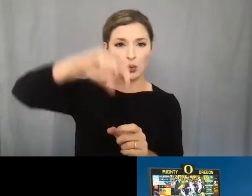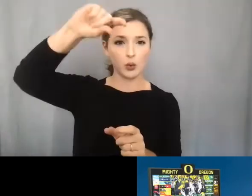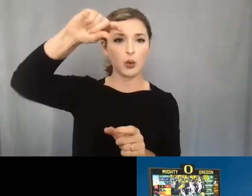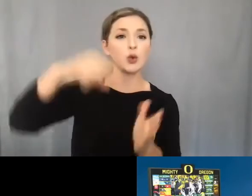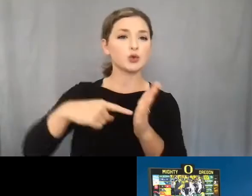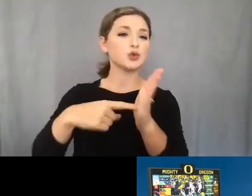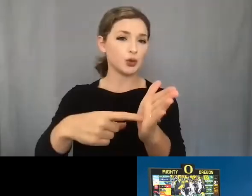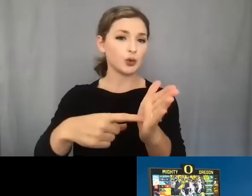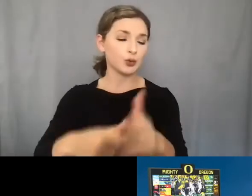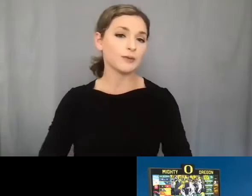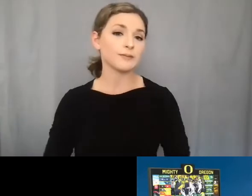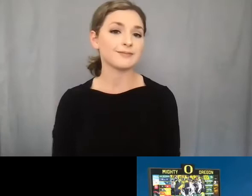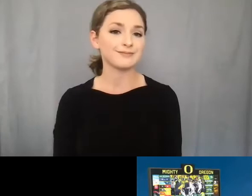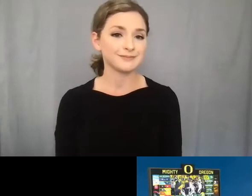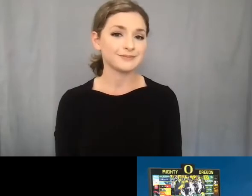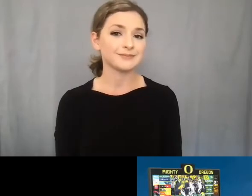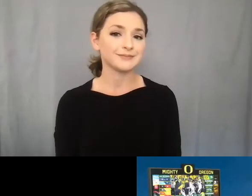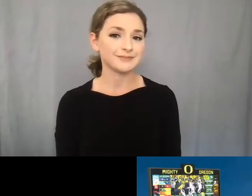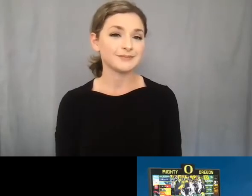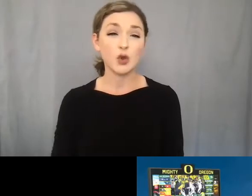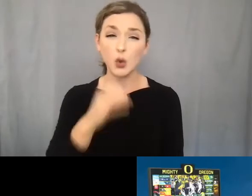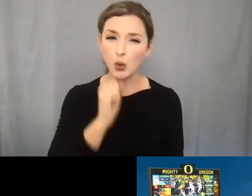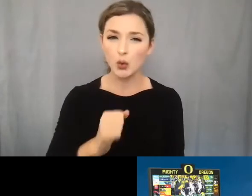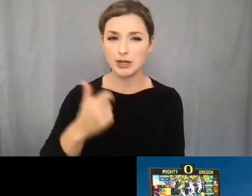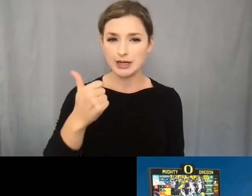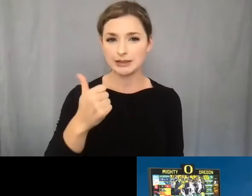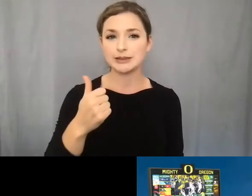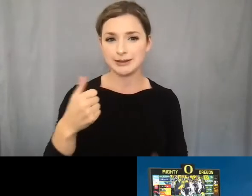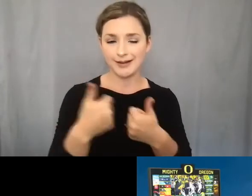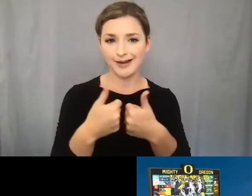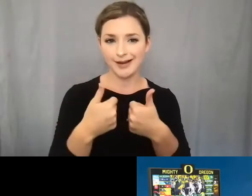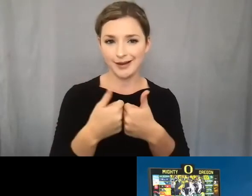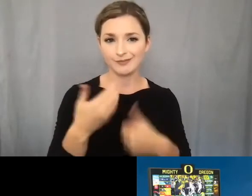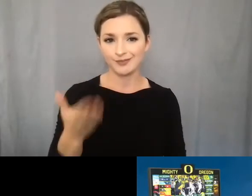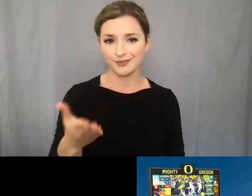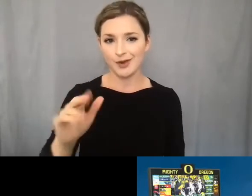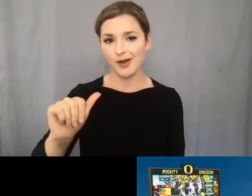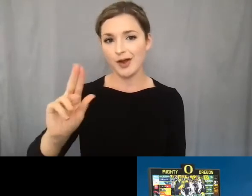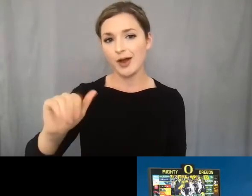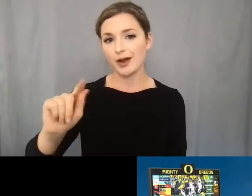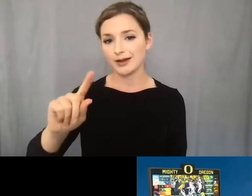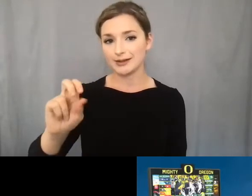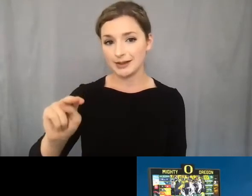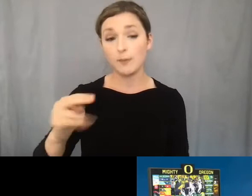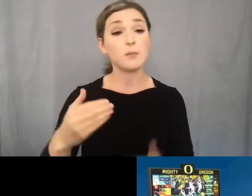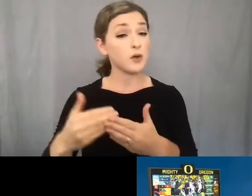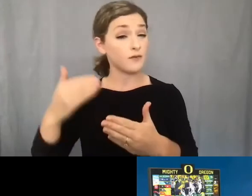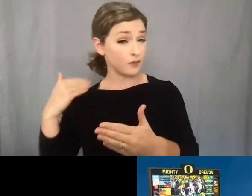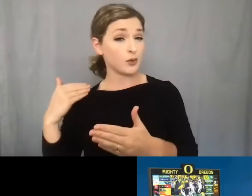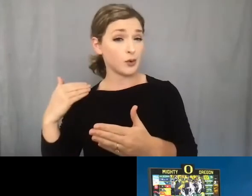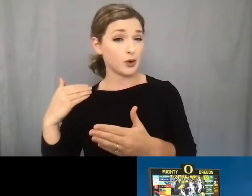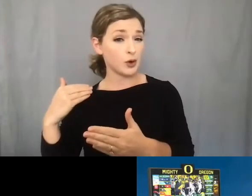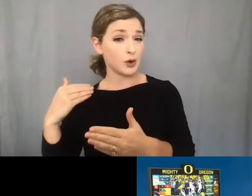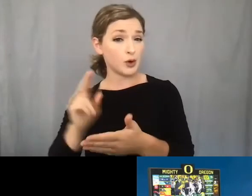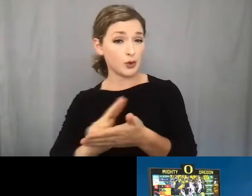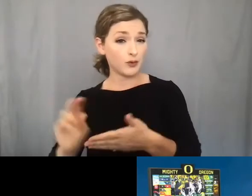That's the oldest game at Autzen Stadium. But before that, Oregon played football on